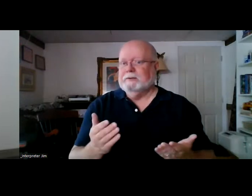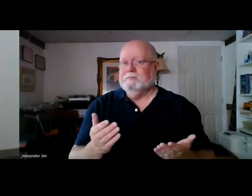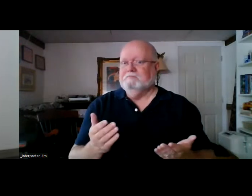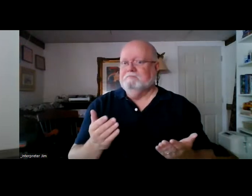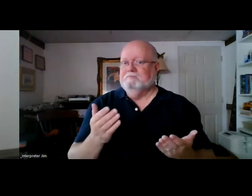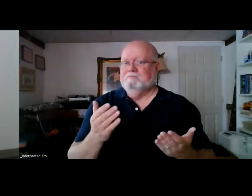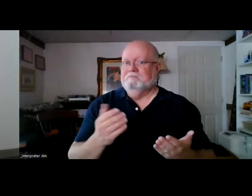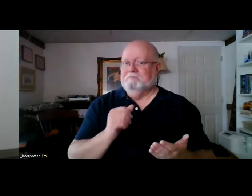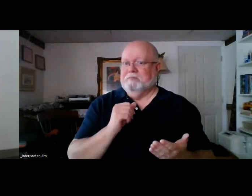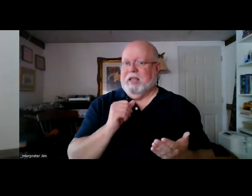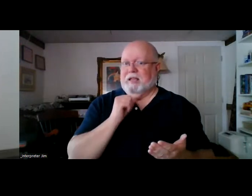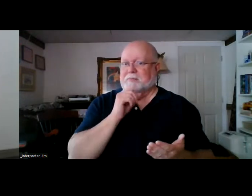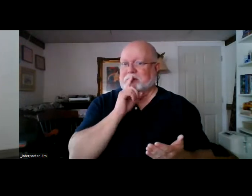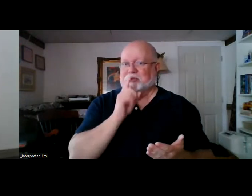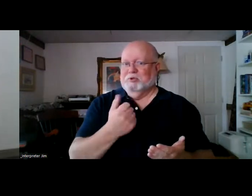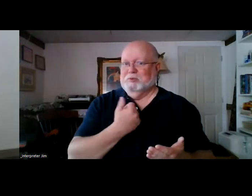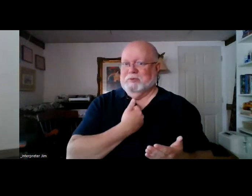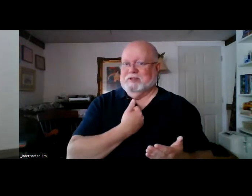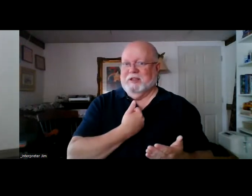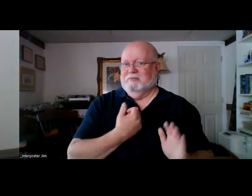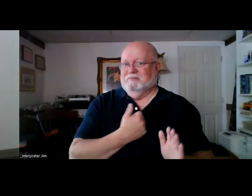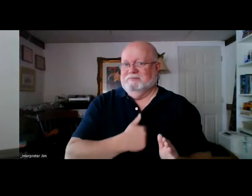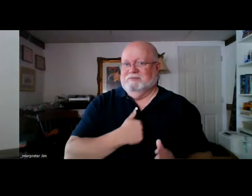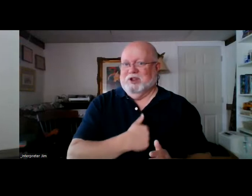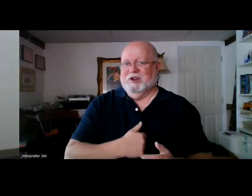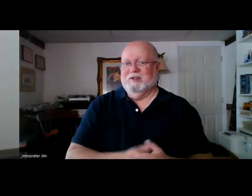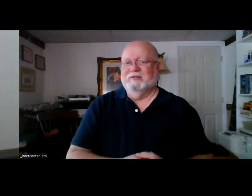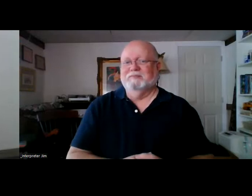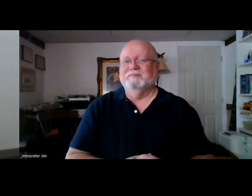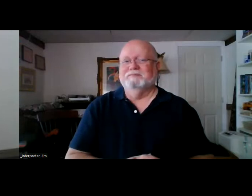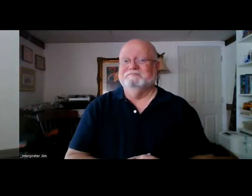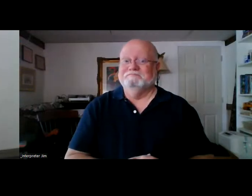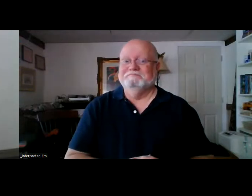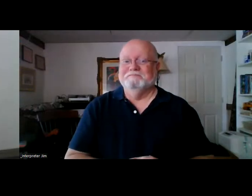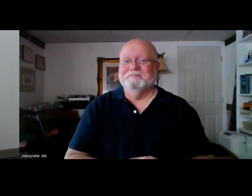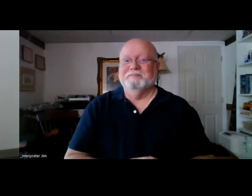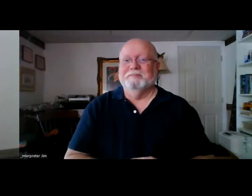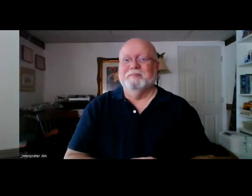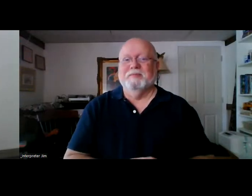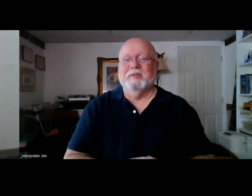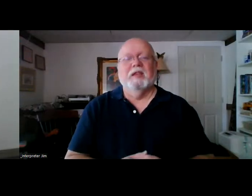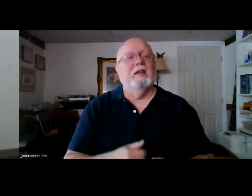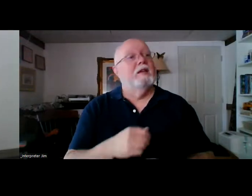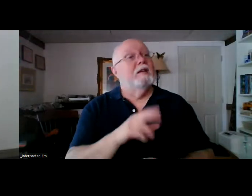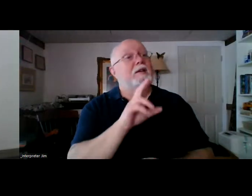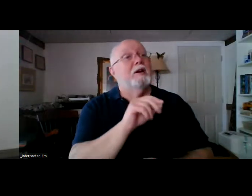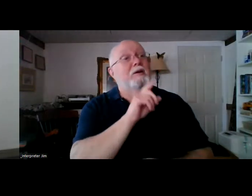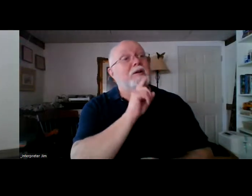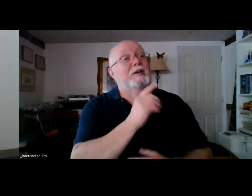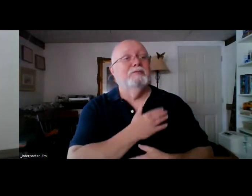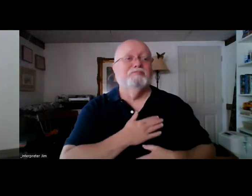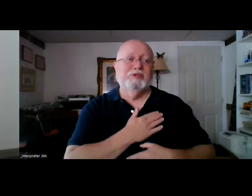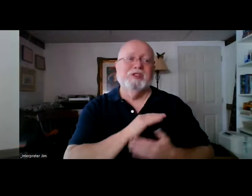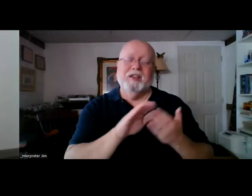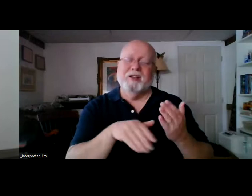about. So sorry about that. No, Dr. Hennessy, we really appreciate it. All the information that you've